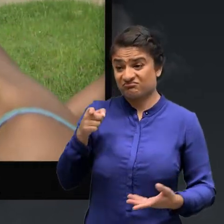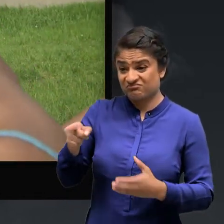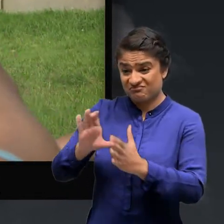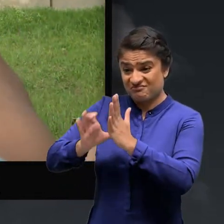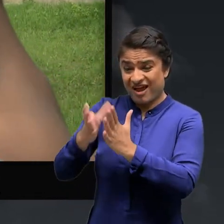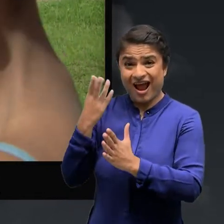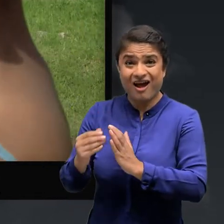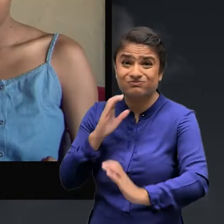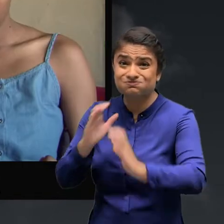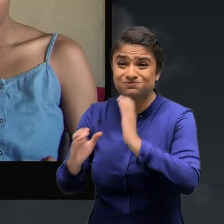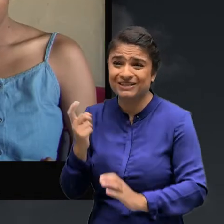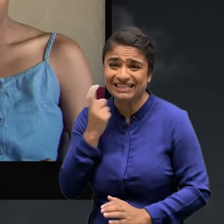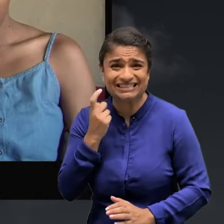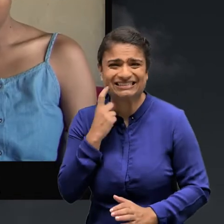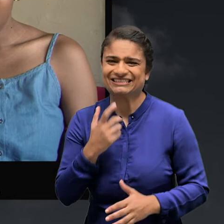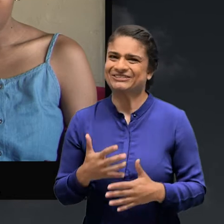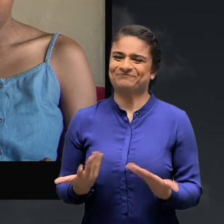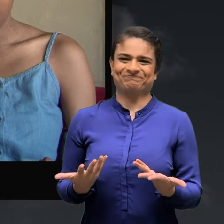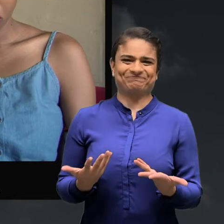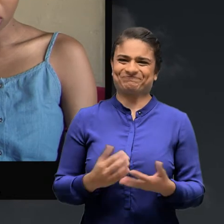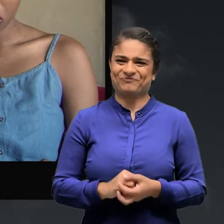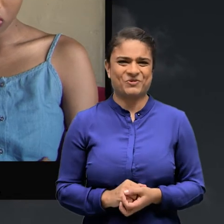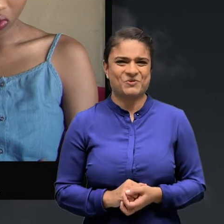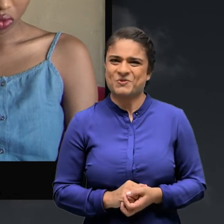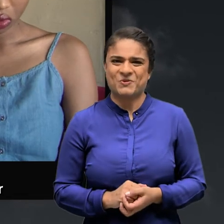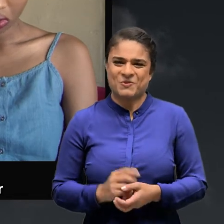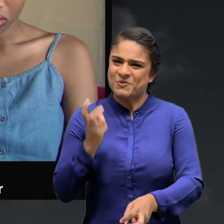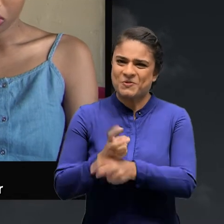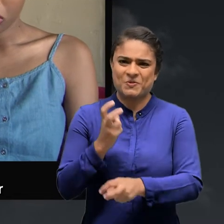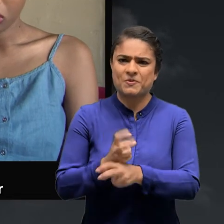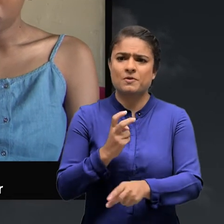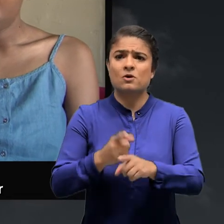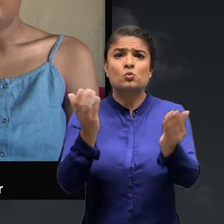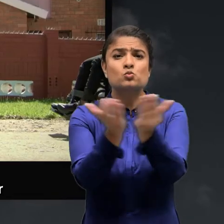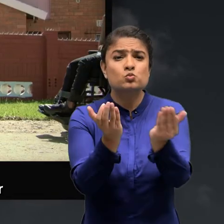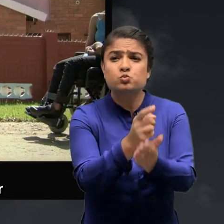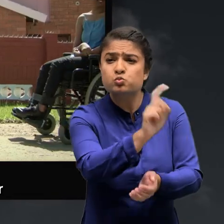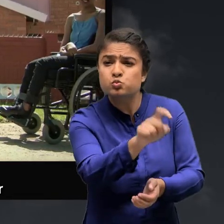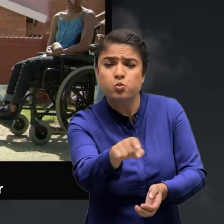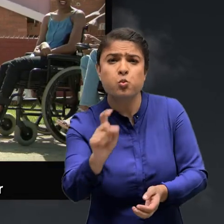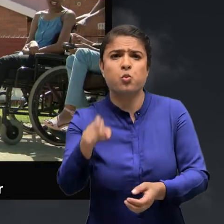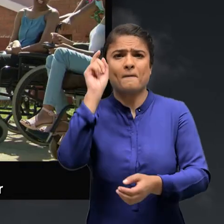Balwe, njengoba i-physical challenge akululanga ukucommunicate even at school,